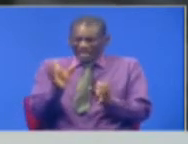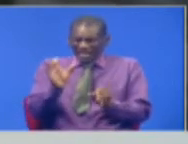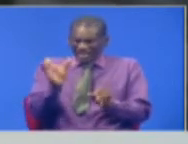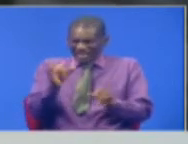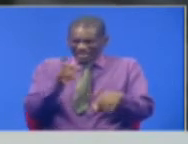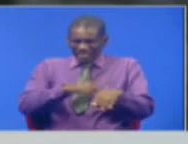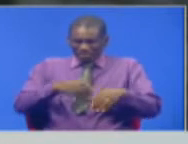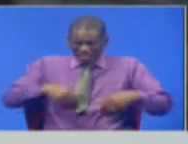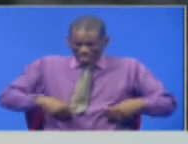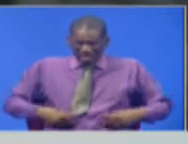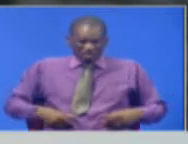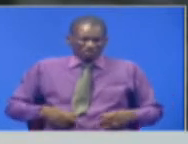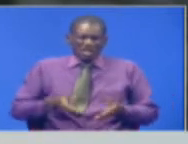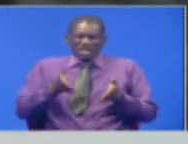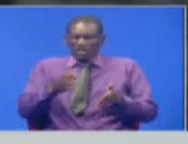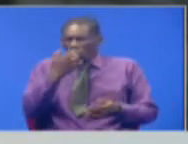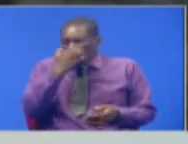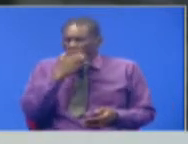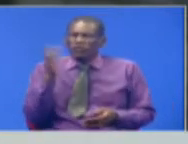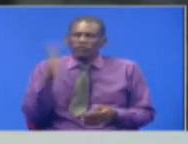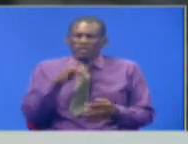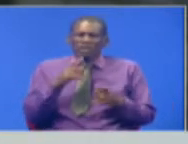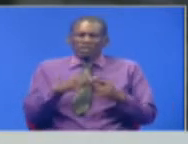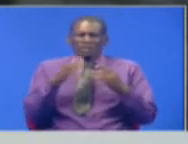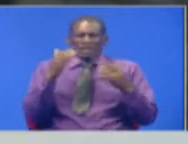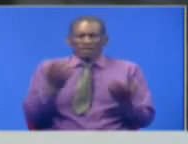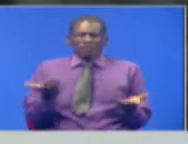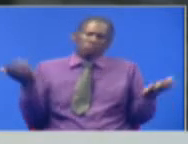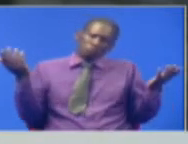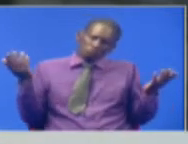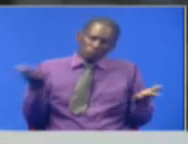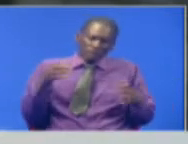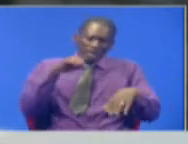mbali lakini nimepata basi sasa nimeseka.